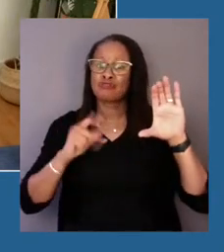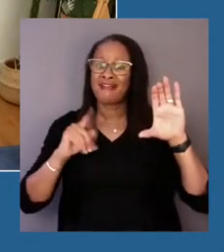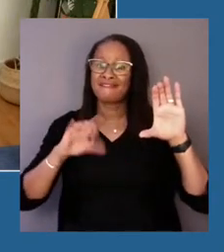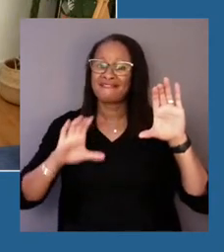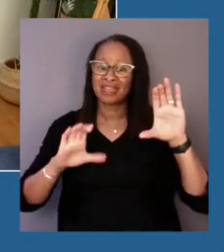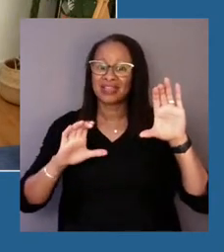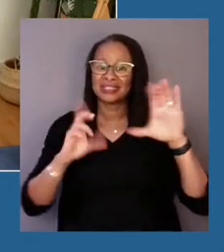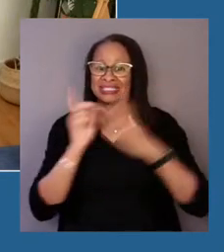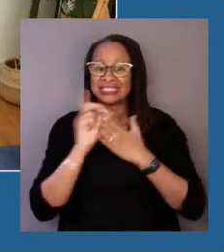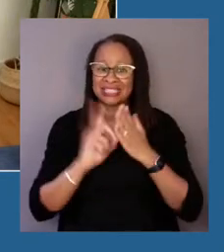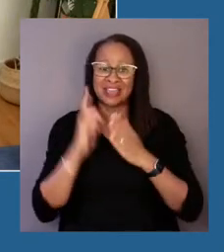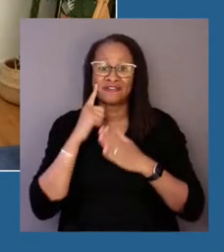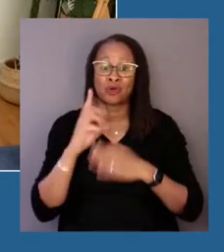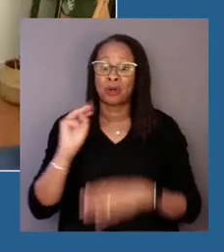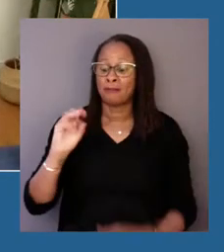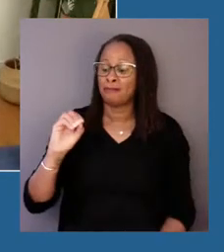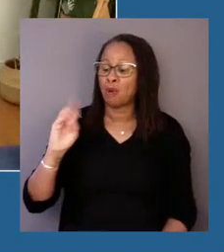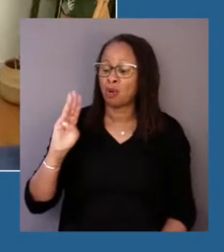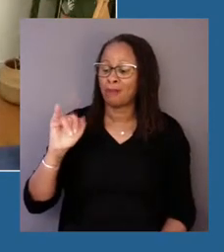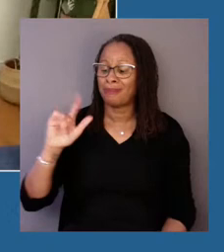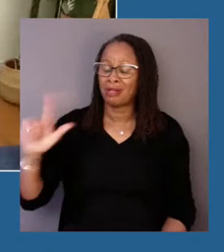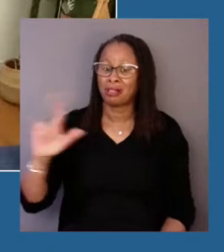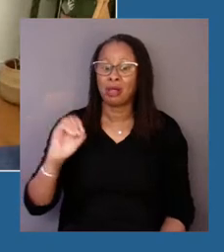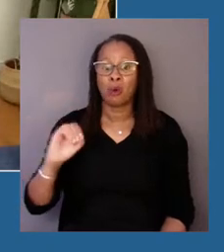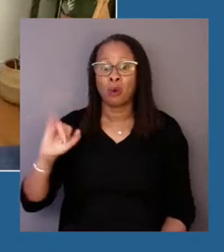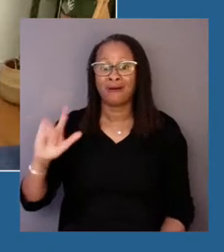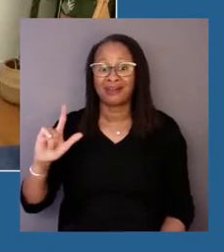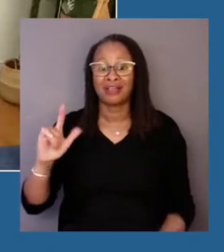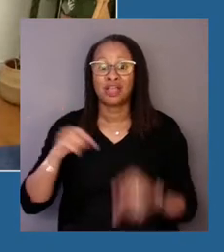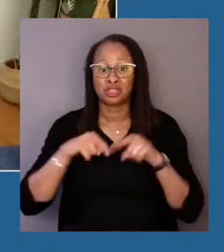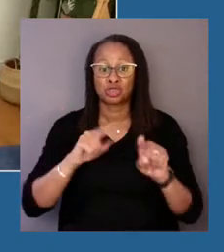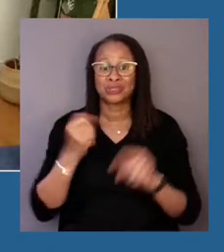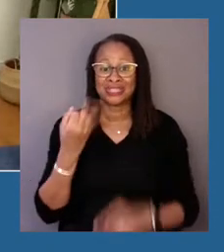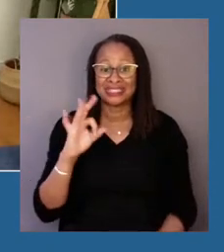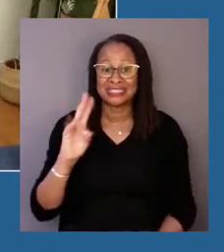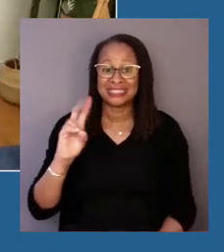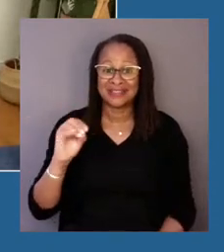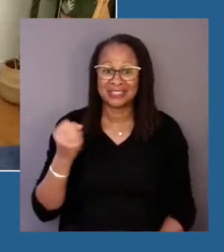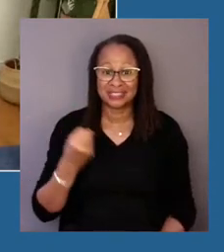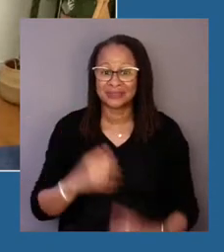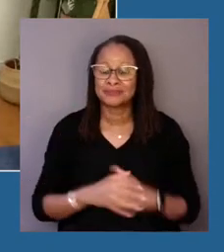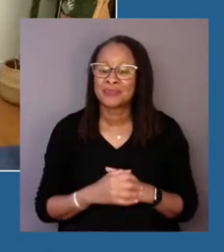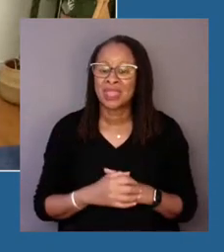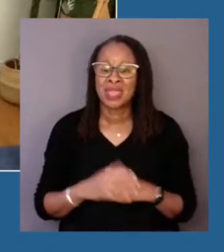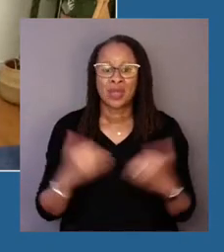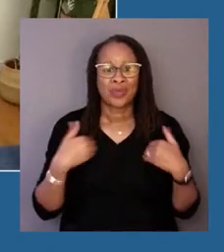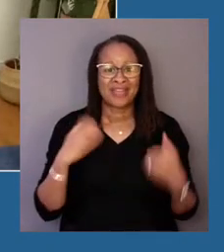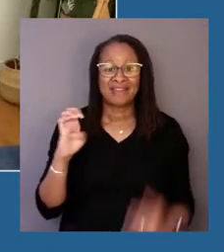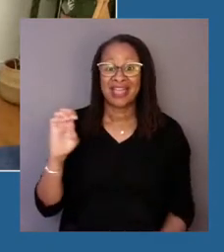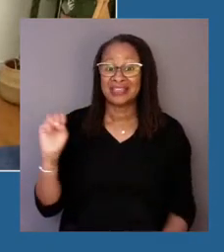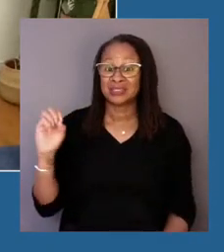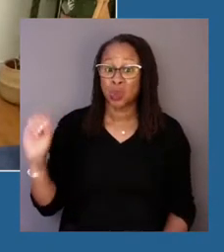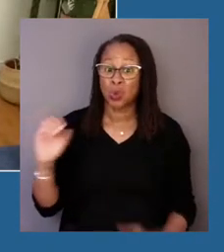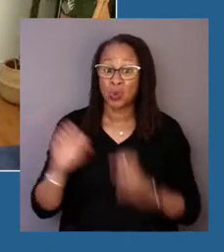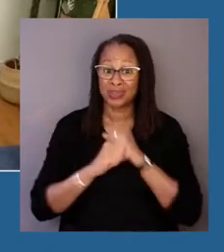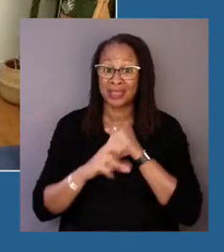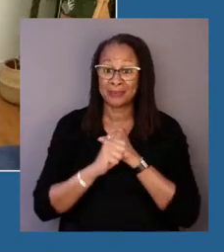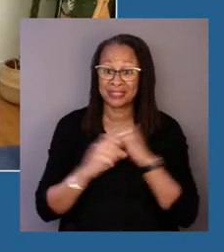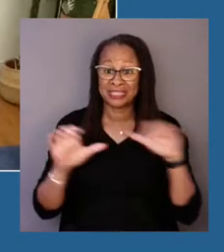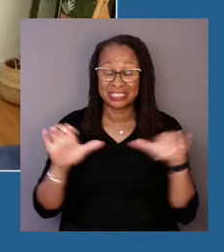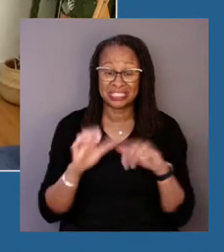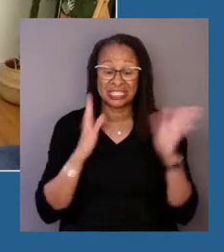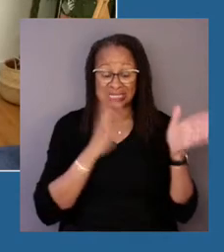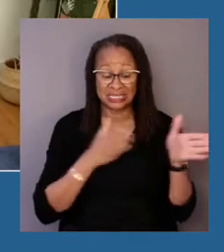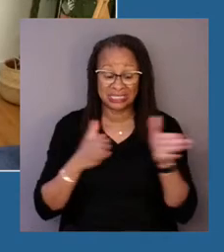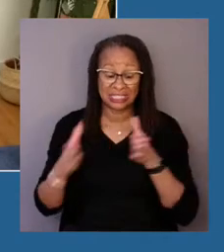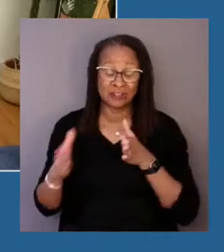the 70s. I'm like, I have to say, actually, oh, I can show, there's this Esso campaign that they did a series of